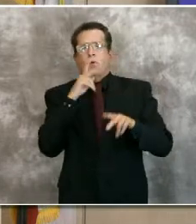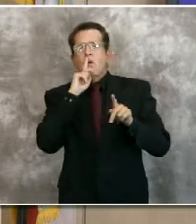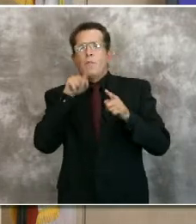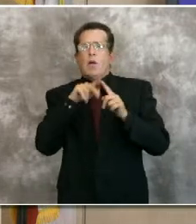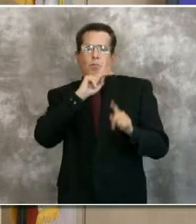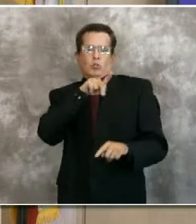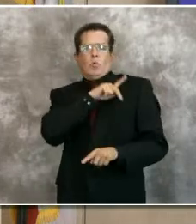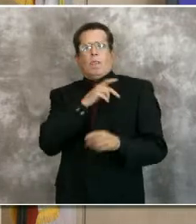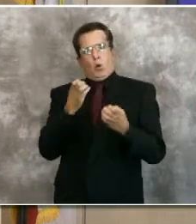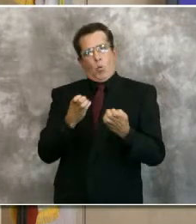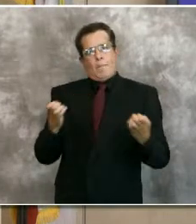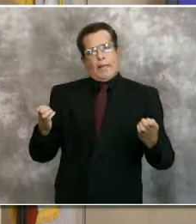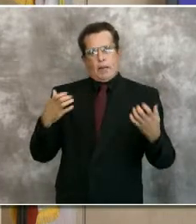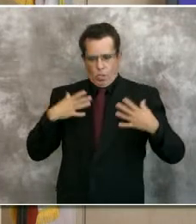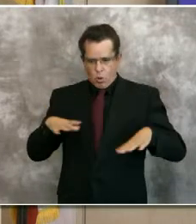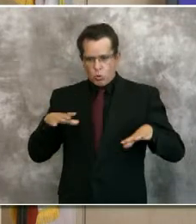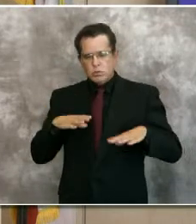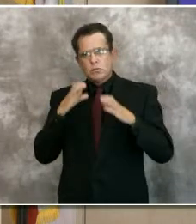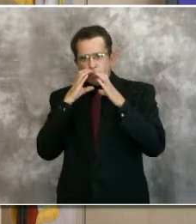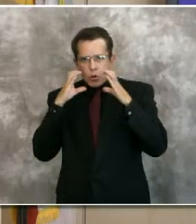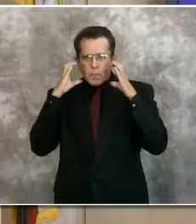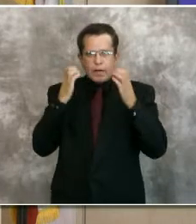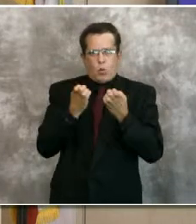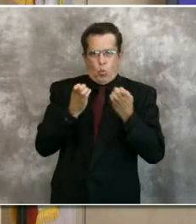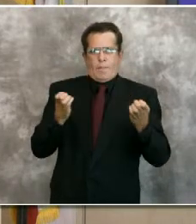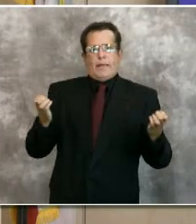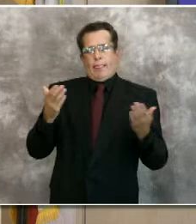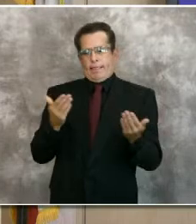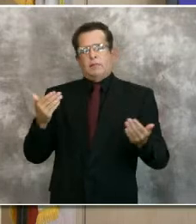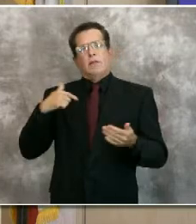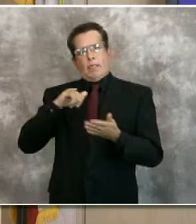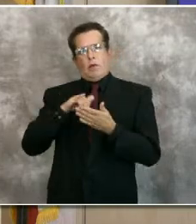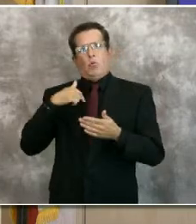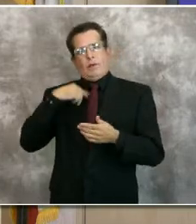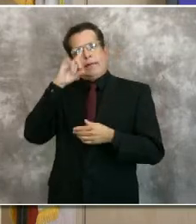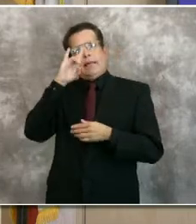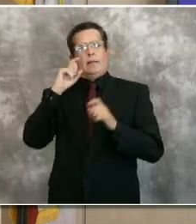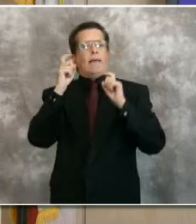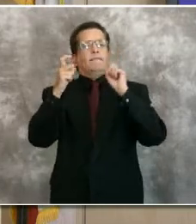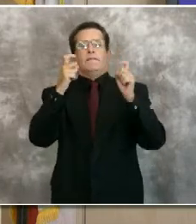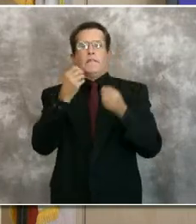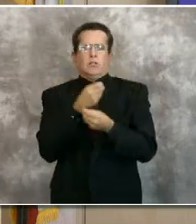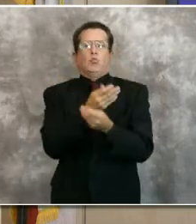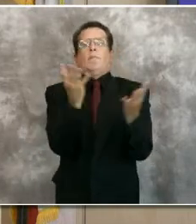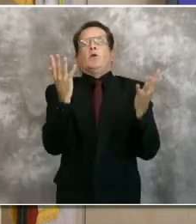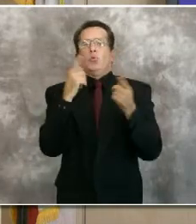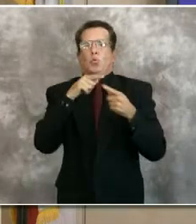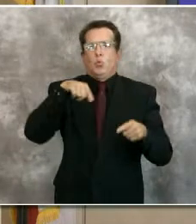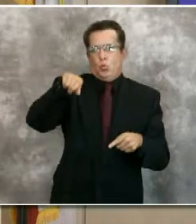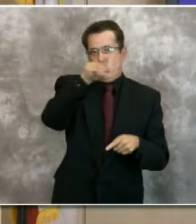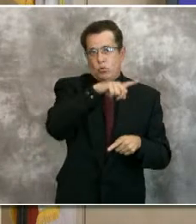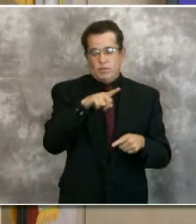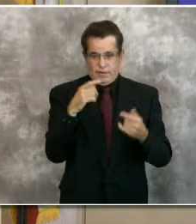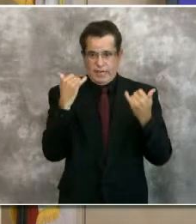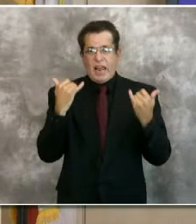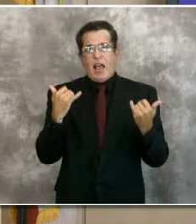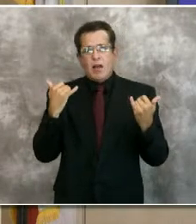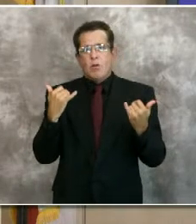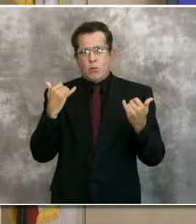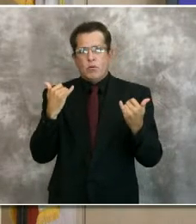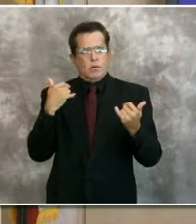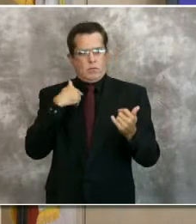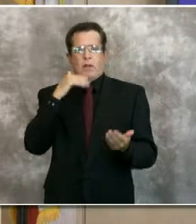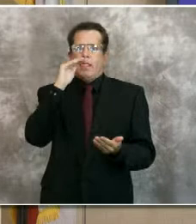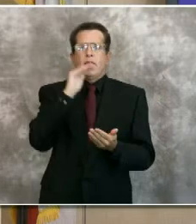protective equipment, and in particular, the numbers of things that we had distributed. As we got good systems in place, that became less of a